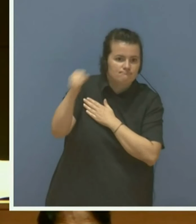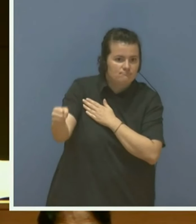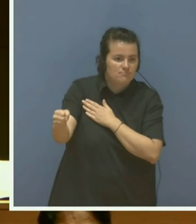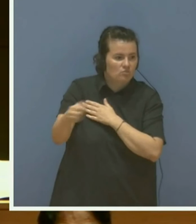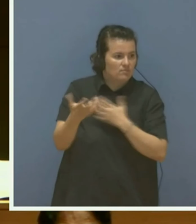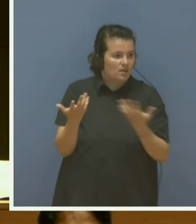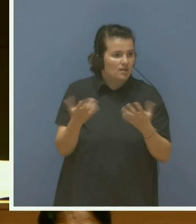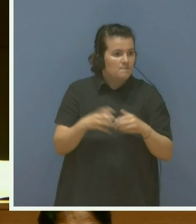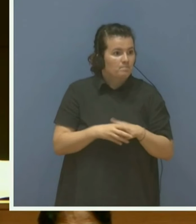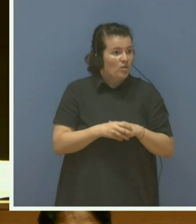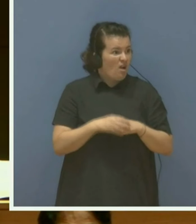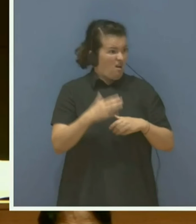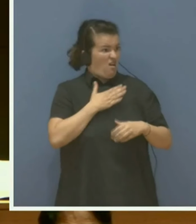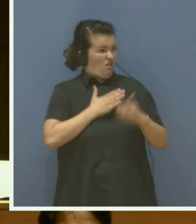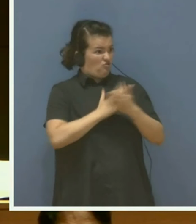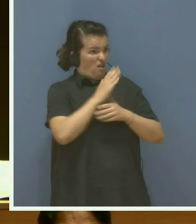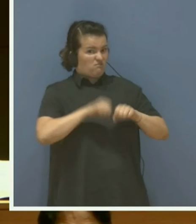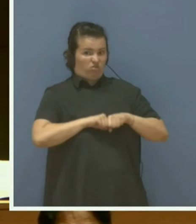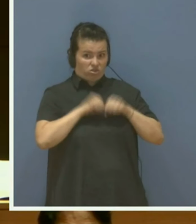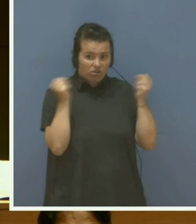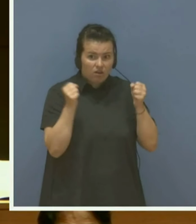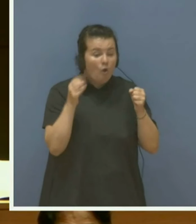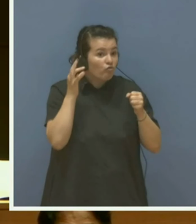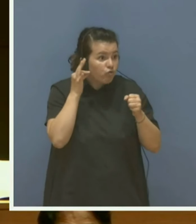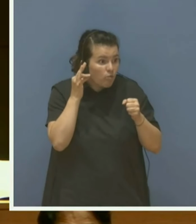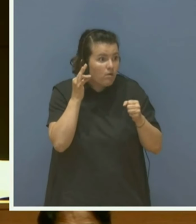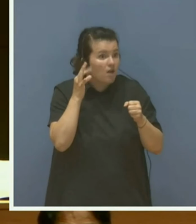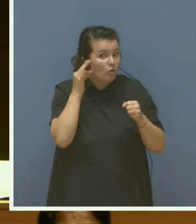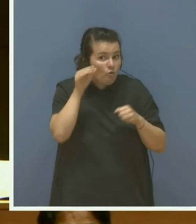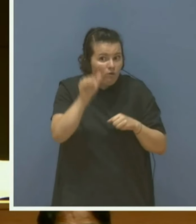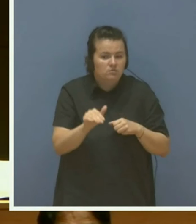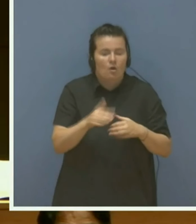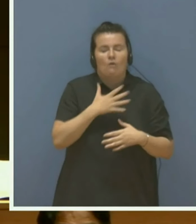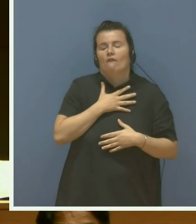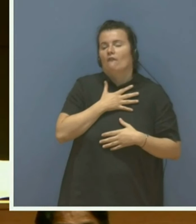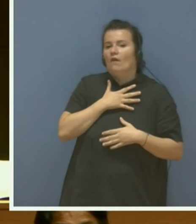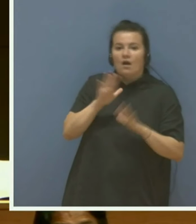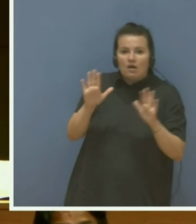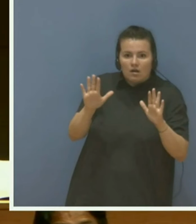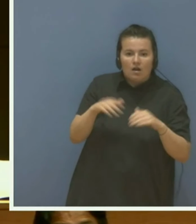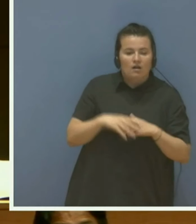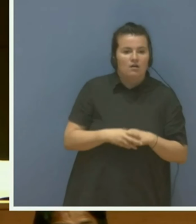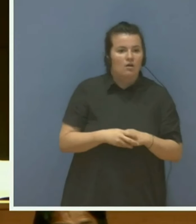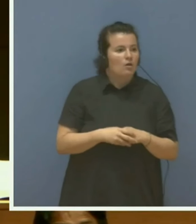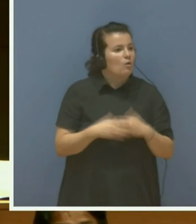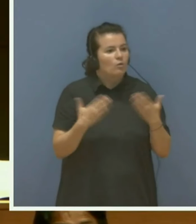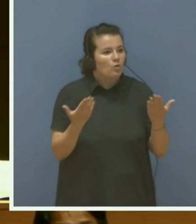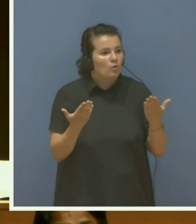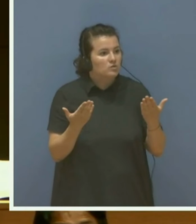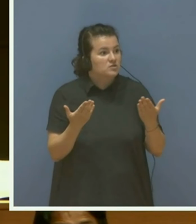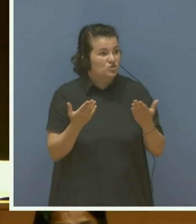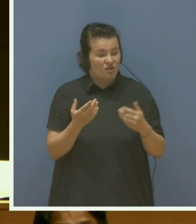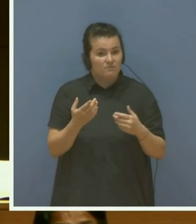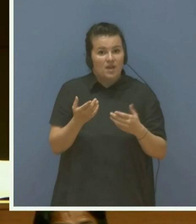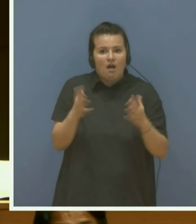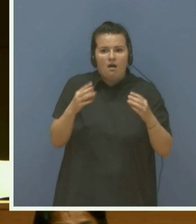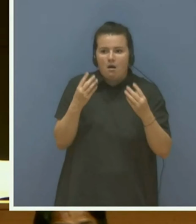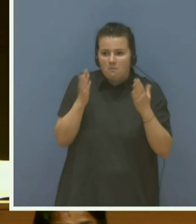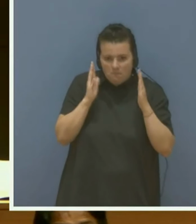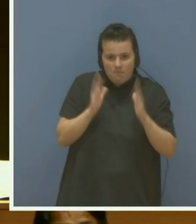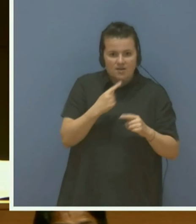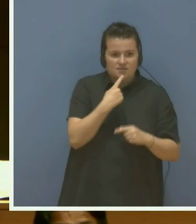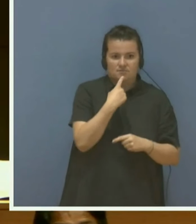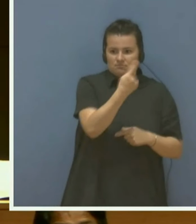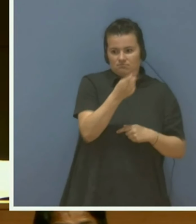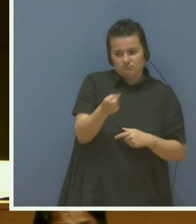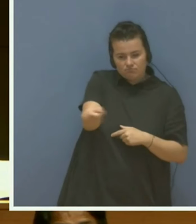forced mobilization, violations of the rights of women and girls in Russia, and for whom justice in current Russia